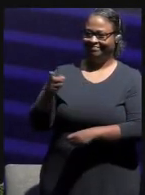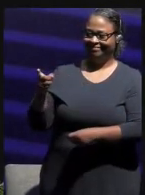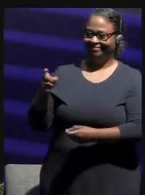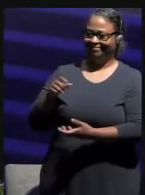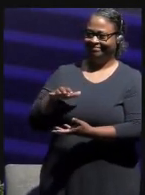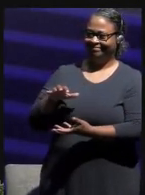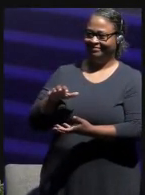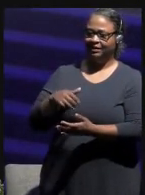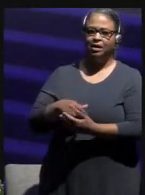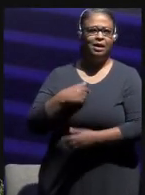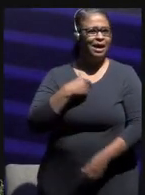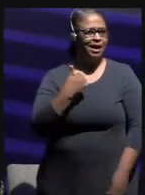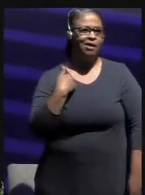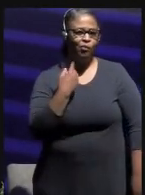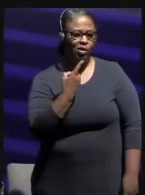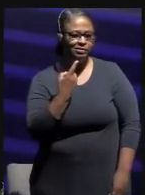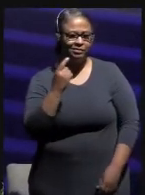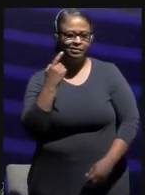I only have one.